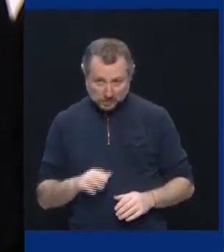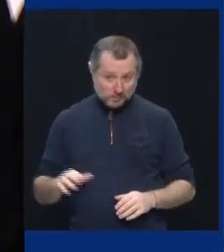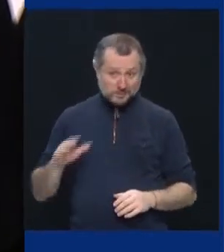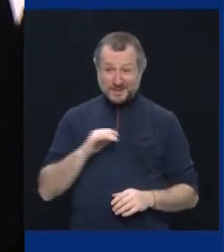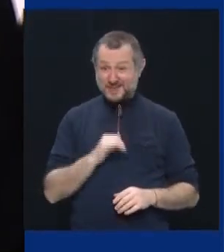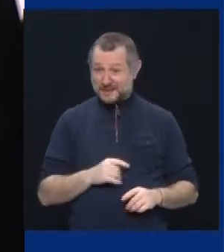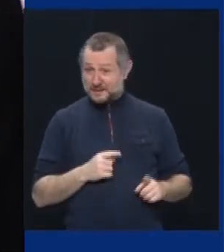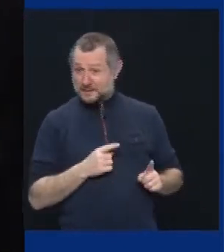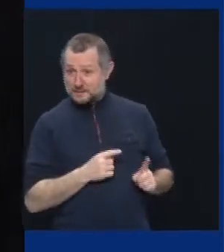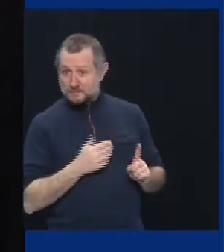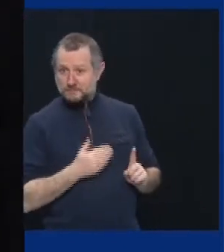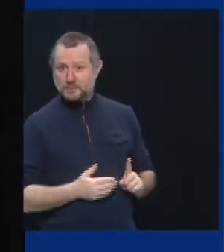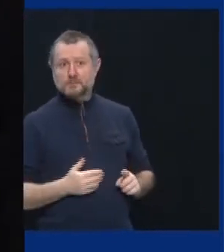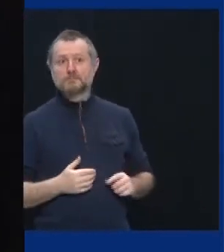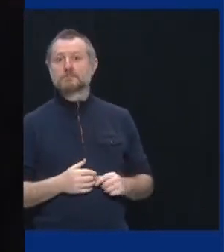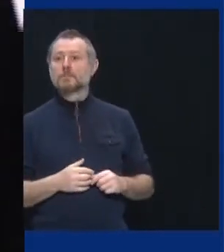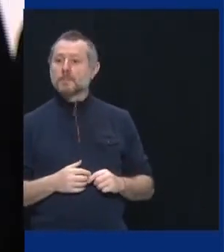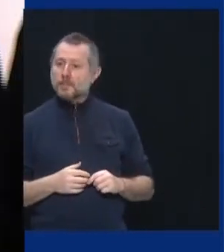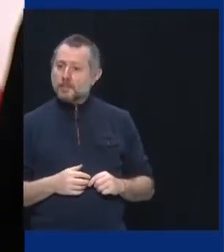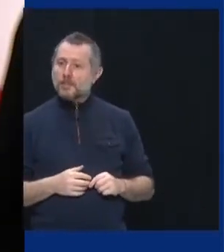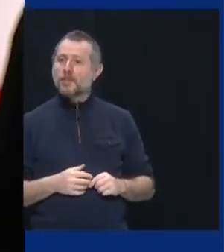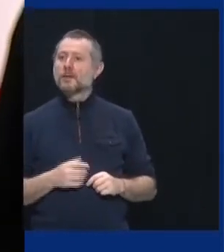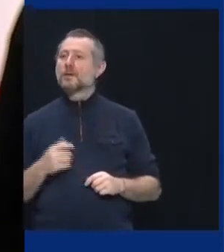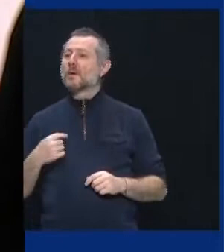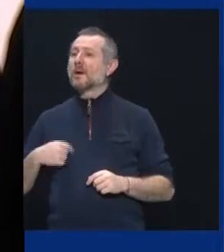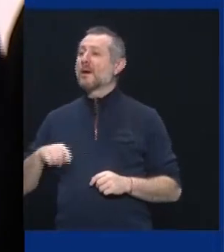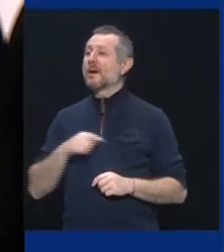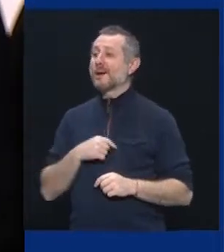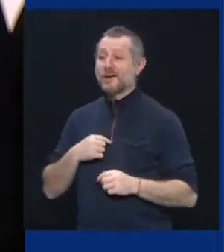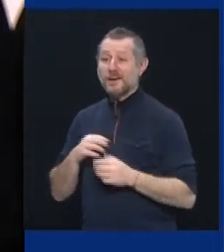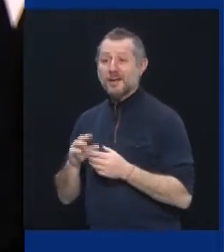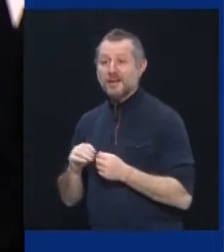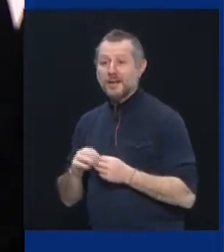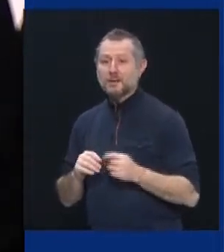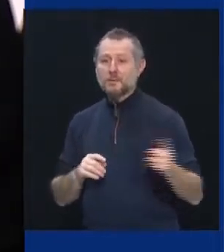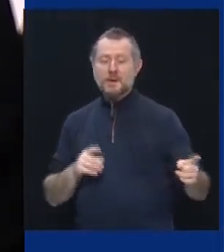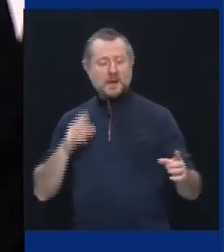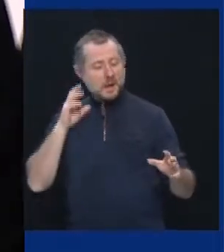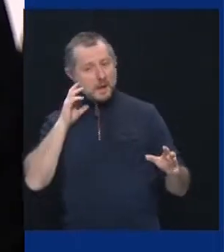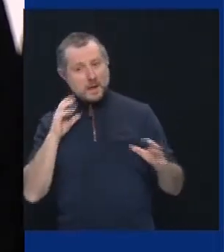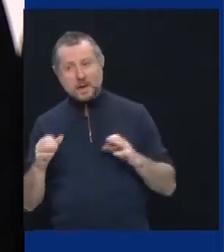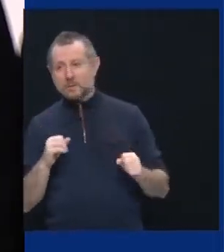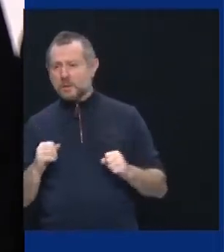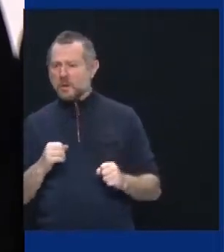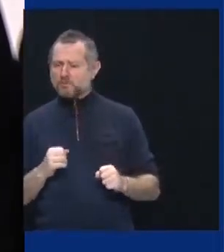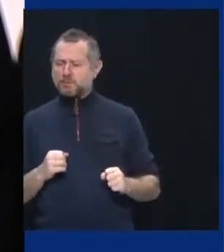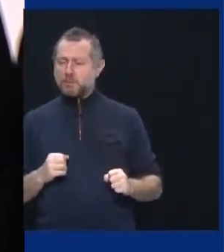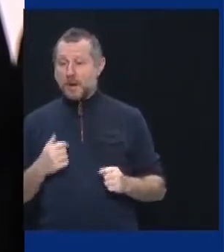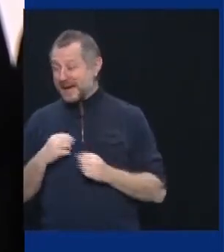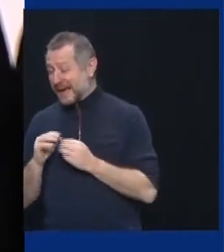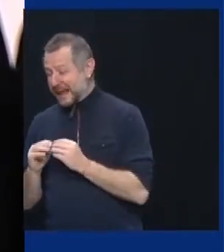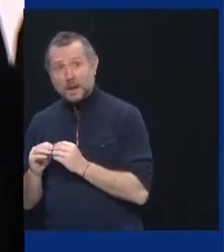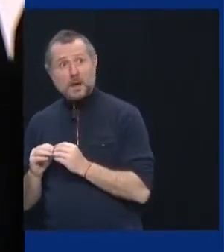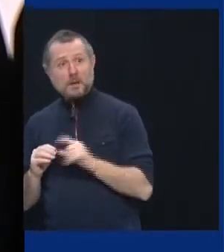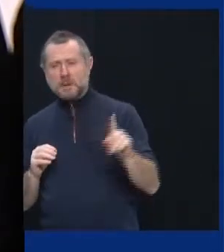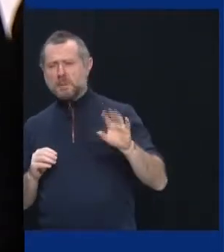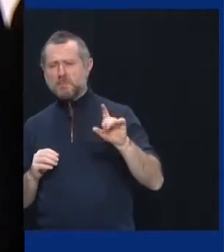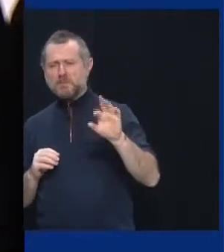give, if you will, amplification to that idea, then public policy is